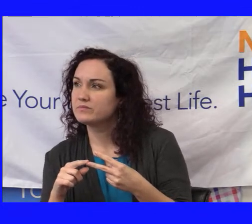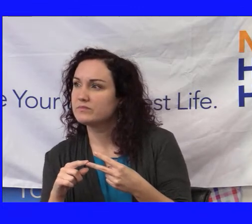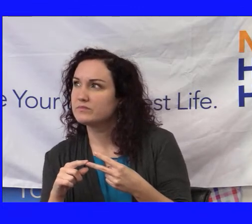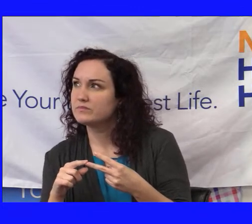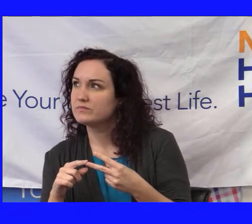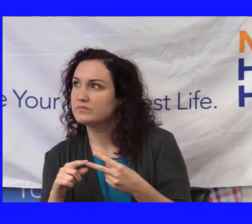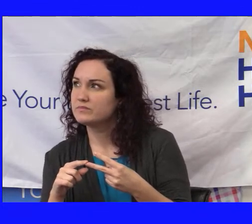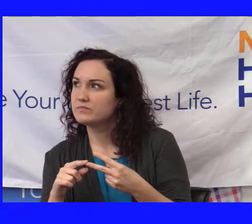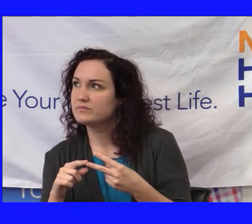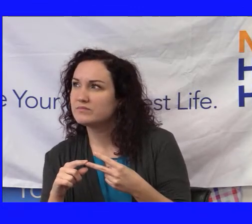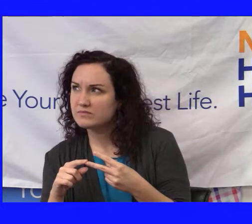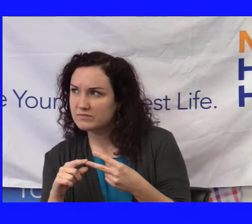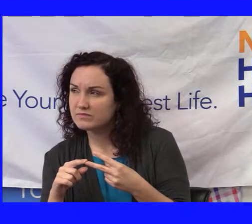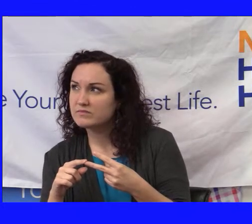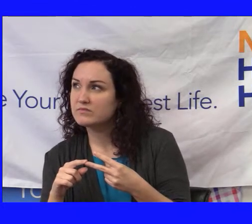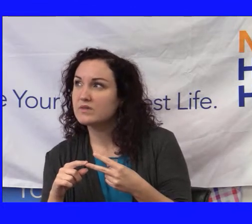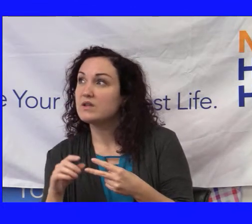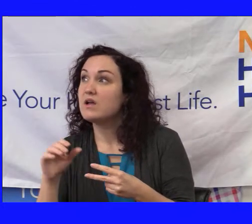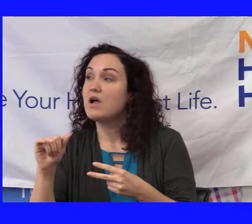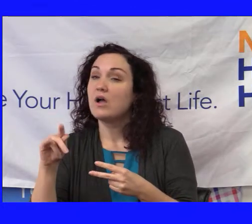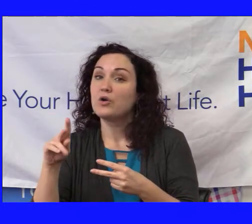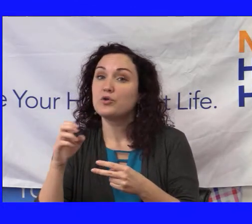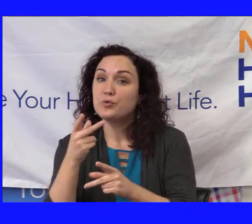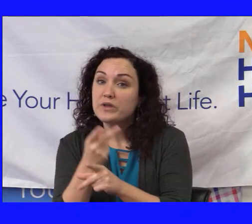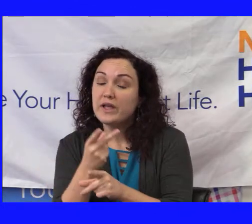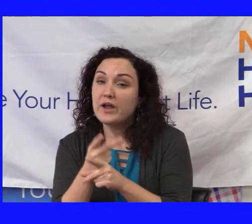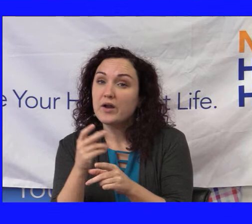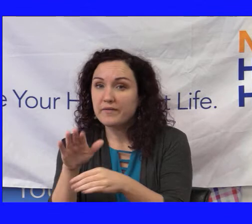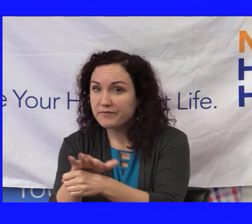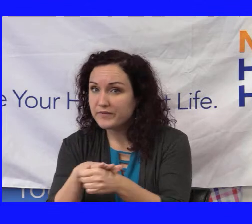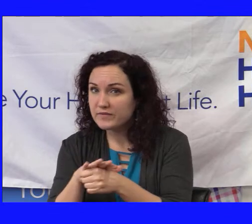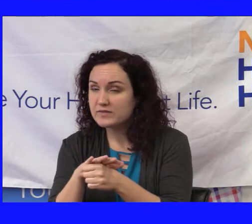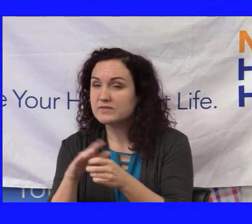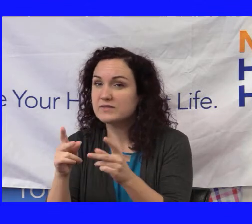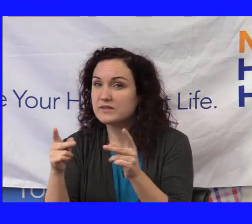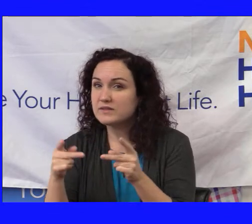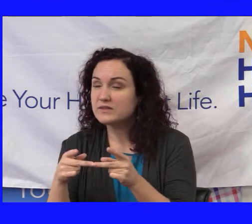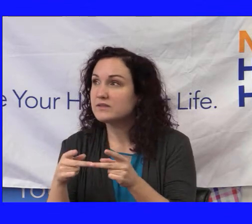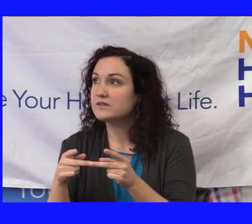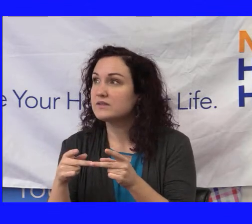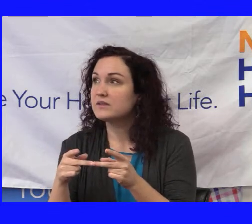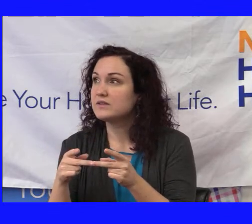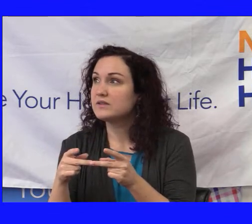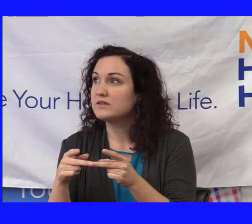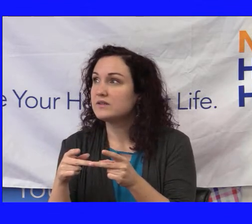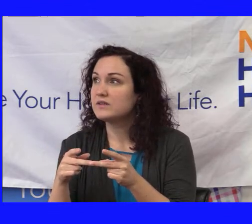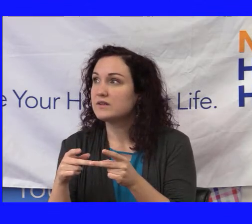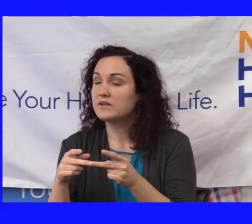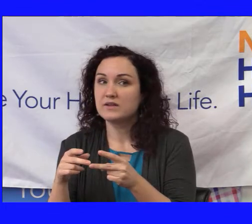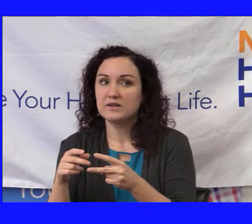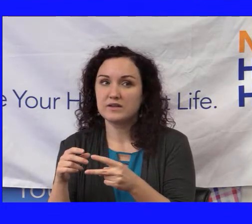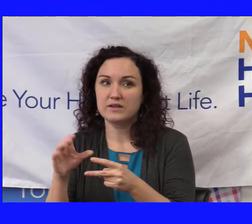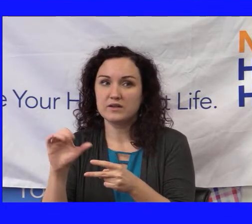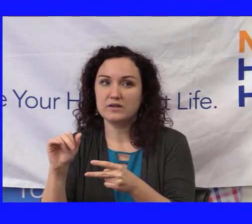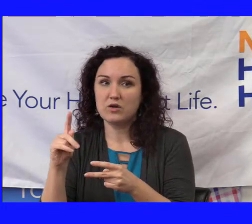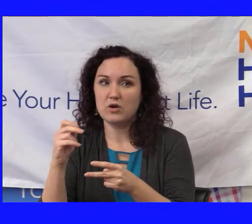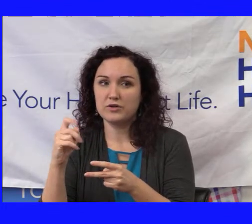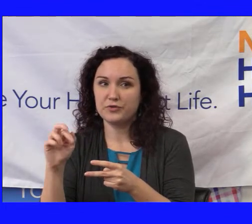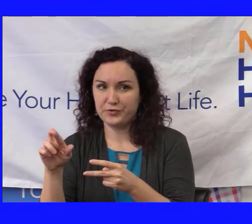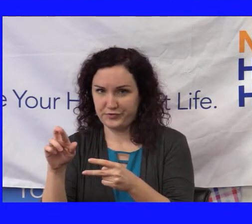covers acute care facilities and Carter, right? And I'm